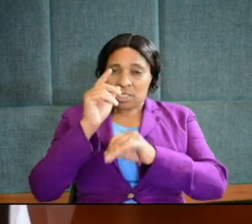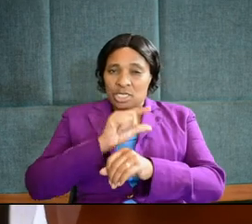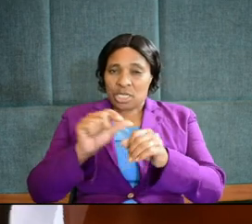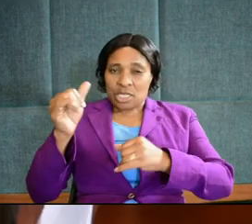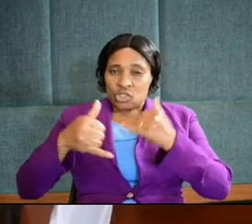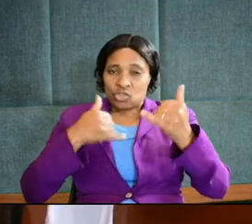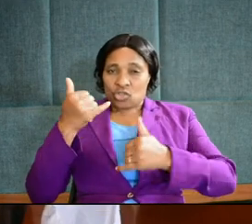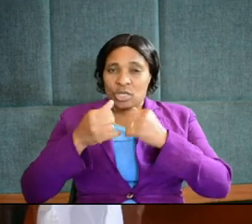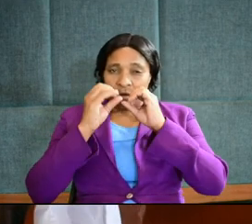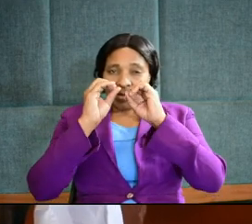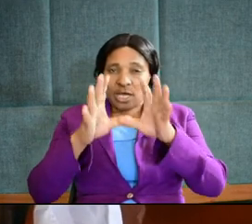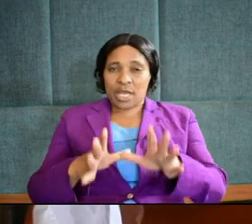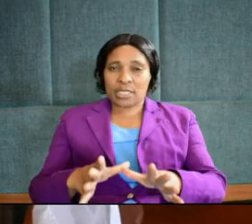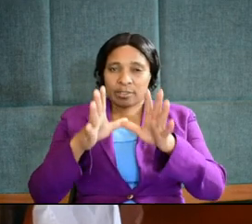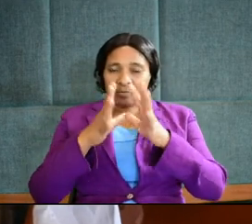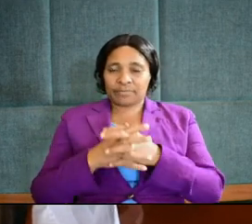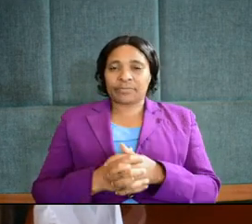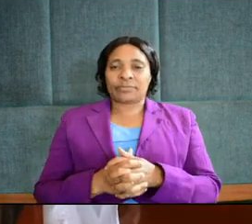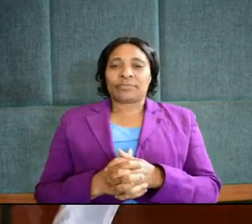blessed.